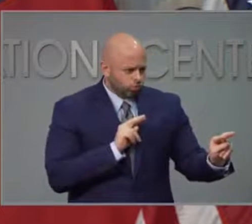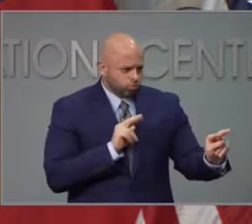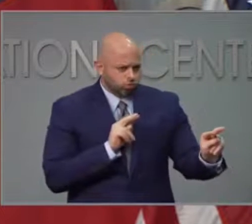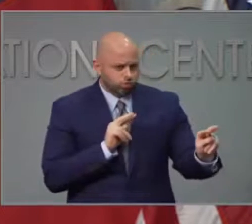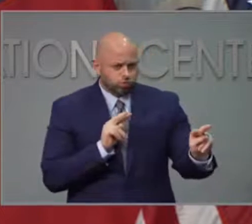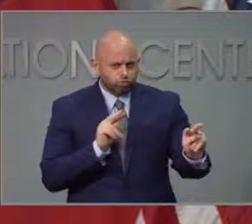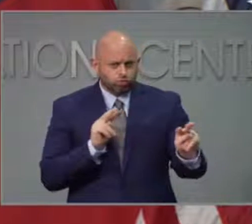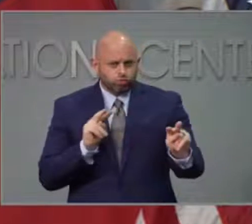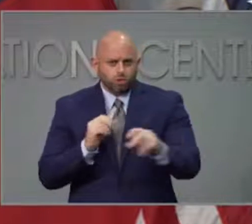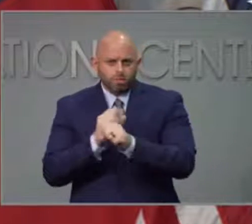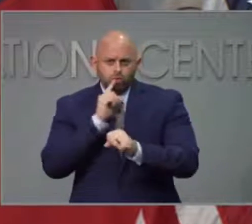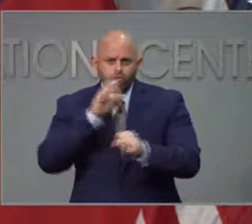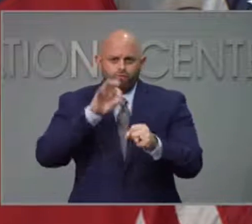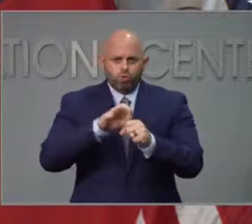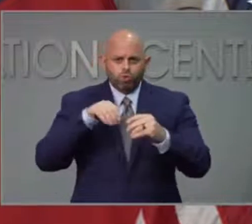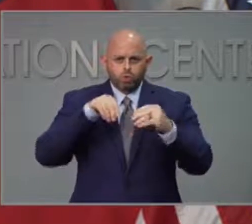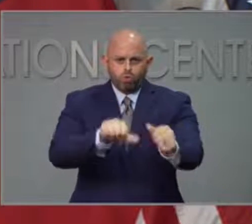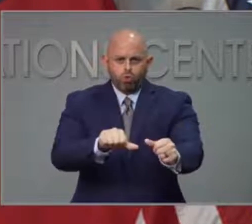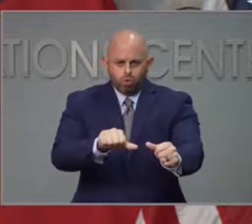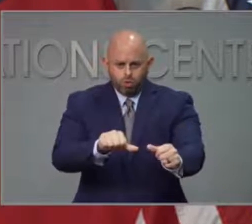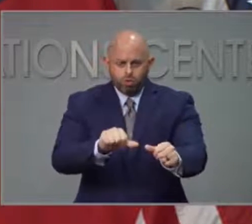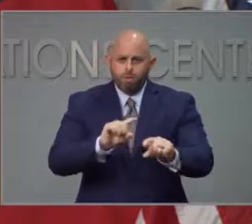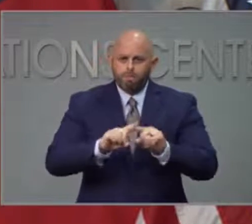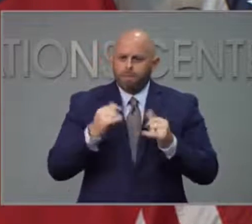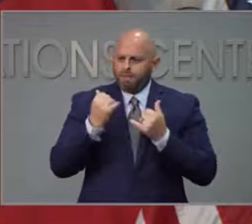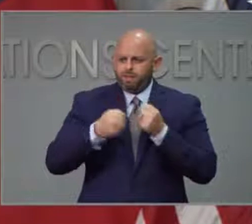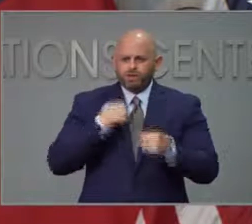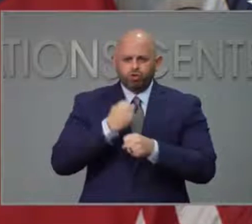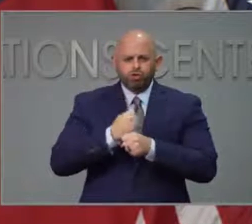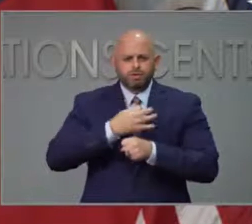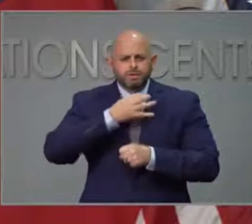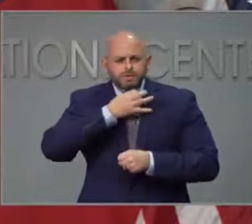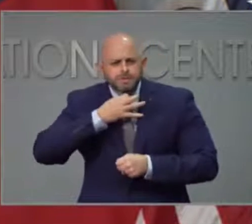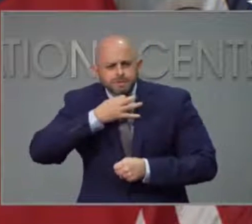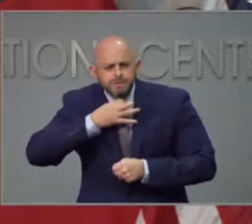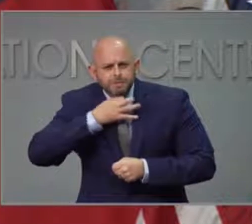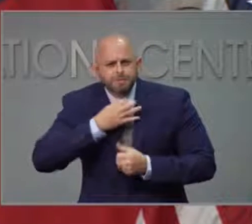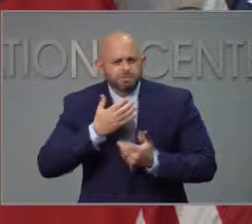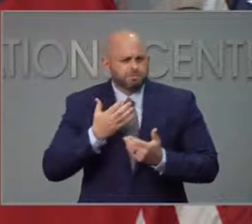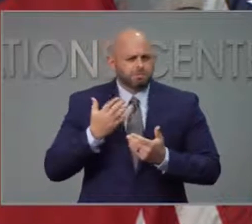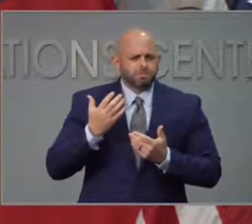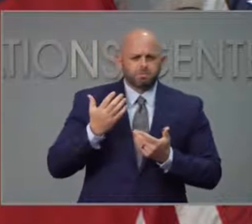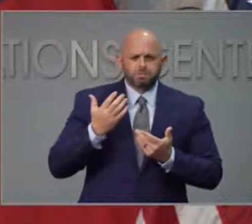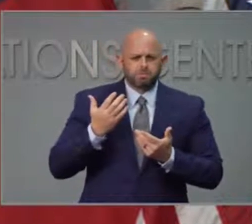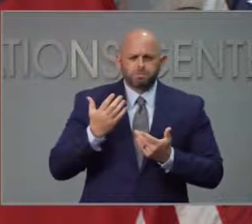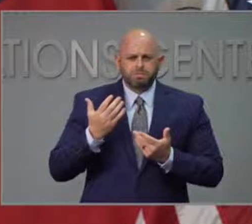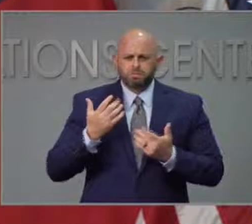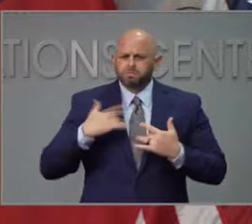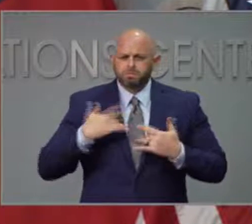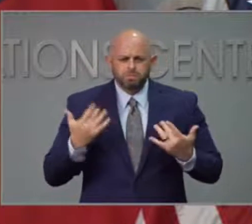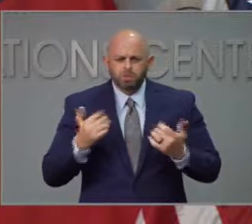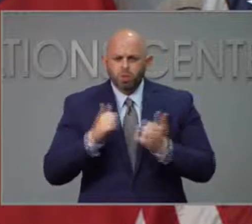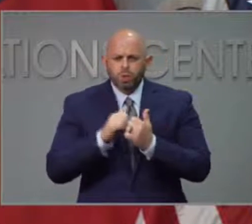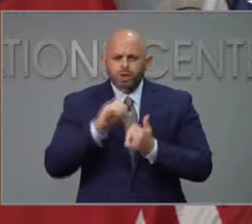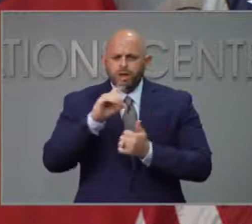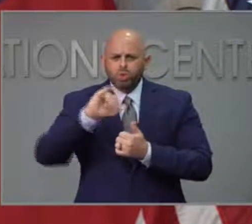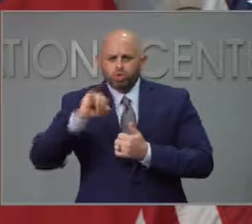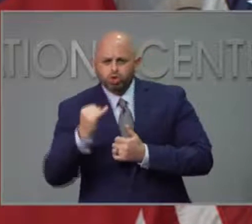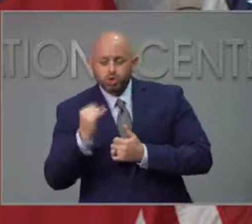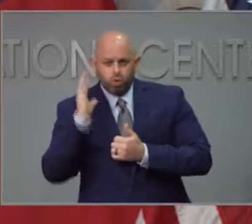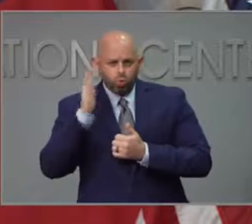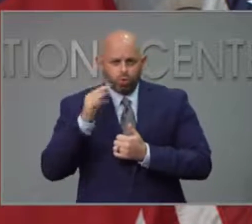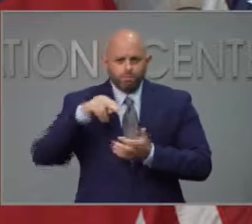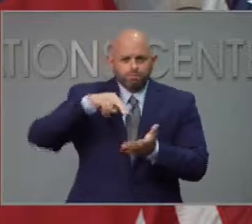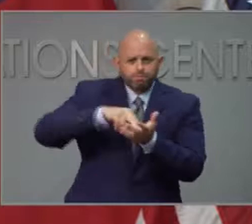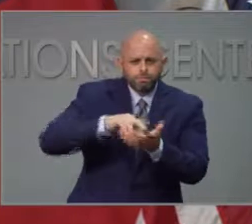specifically this year, I was wondering if you could tell us specifically what you know about where they'll be in Wake County and